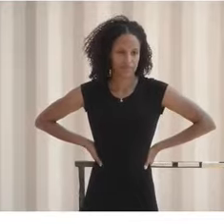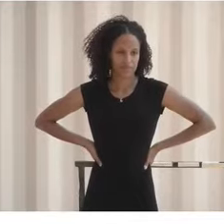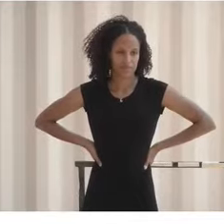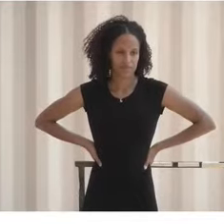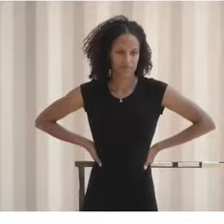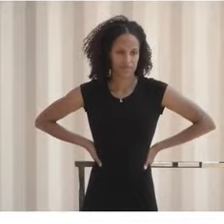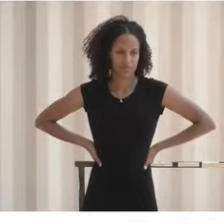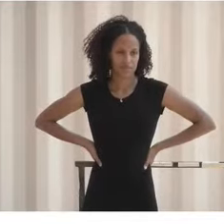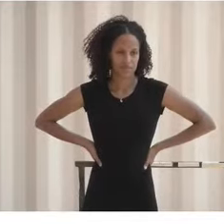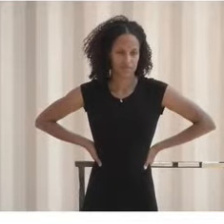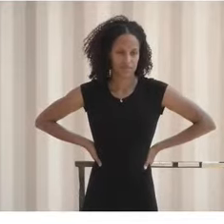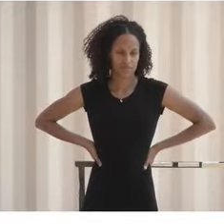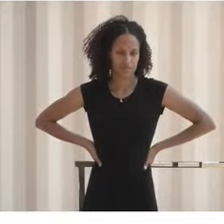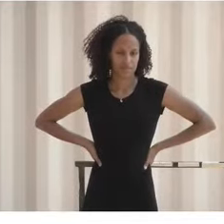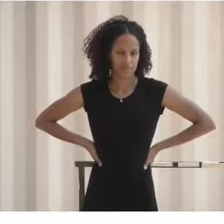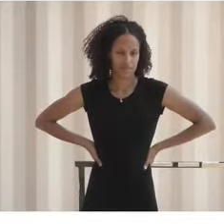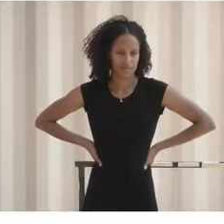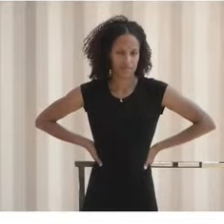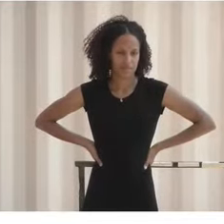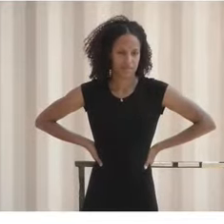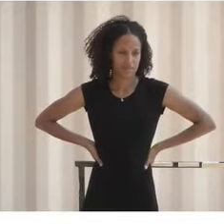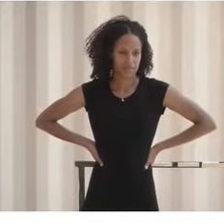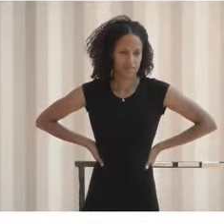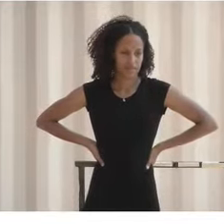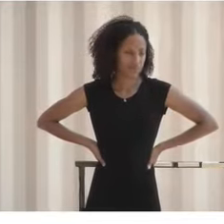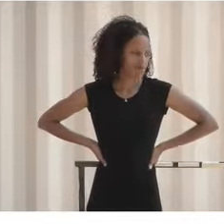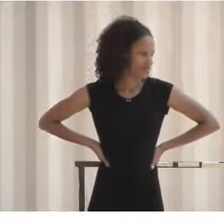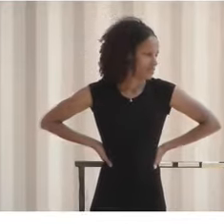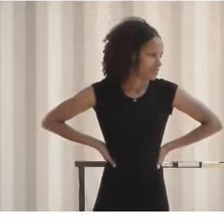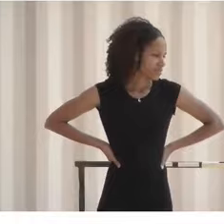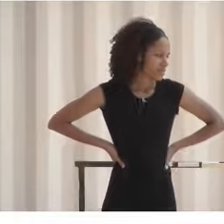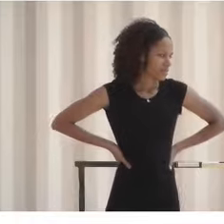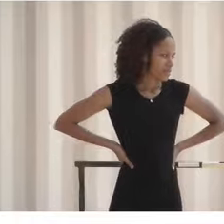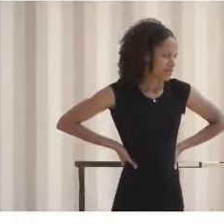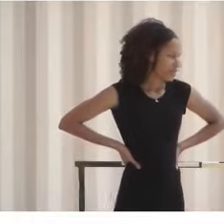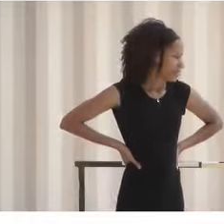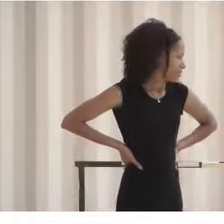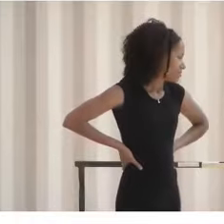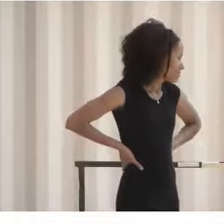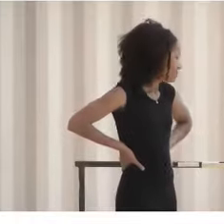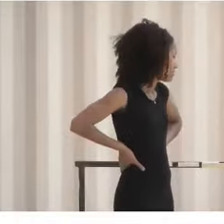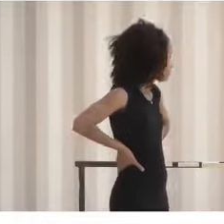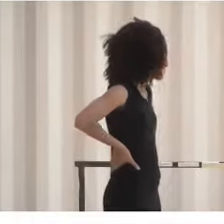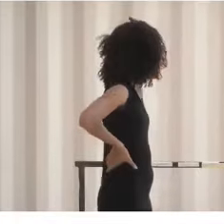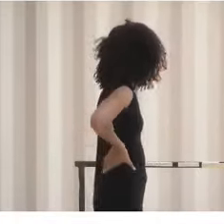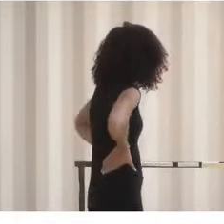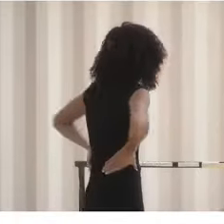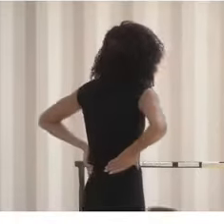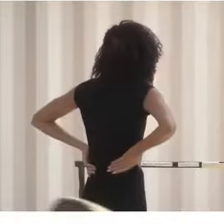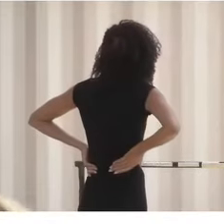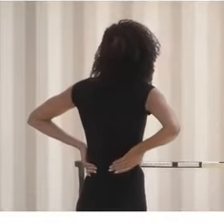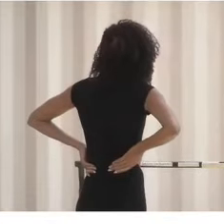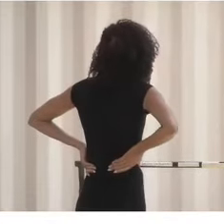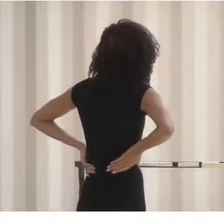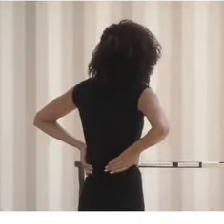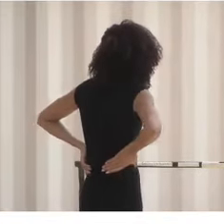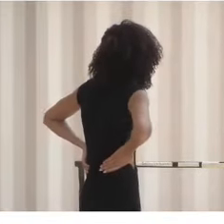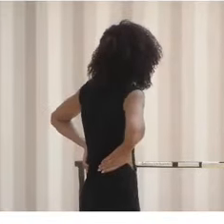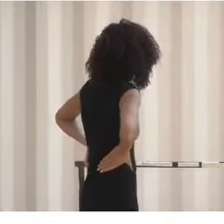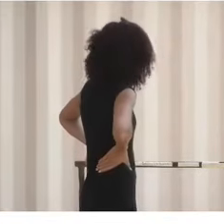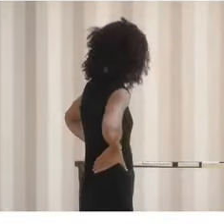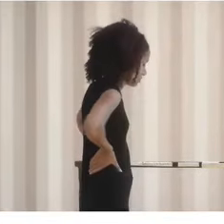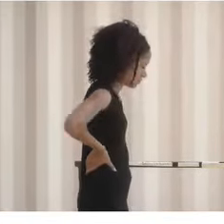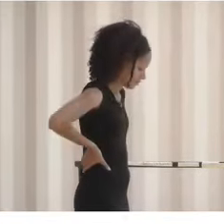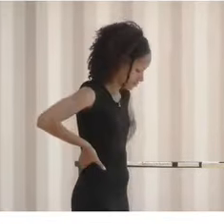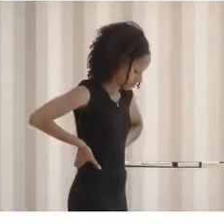is your time. This is your day. These are the stories that can change the world. No